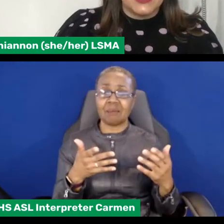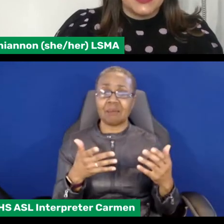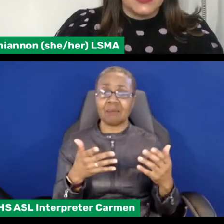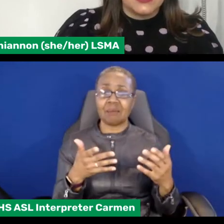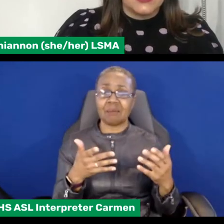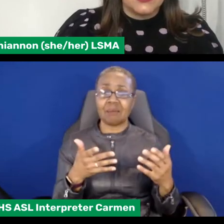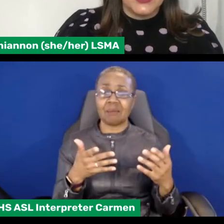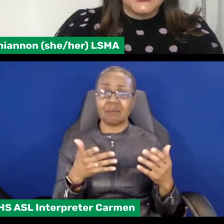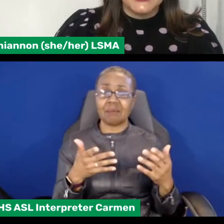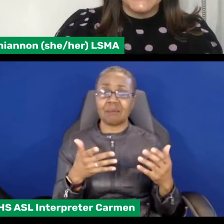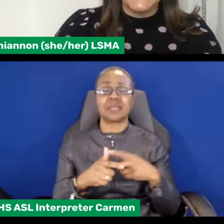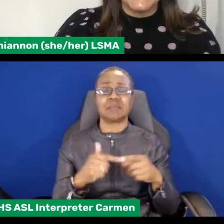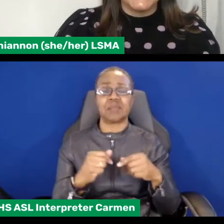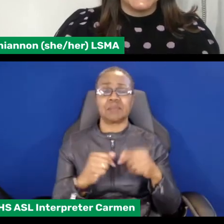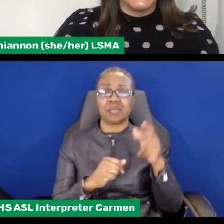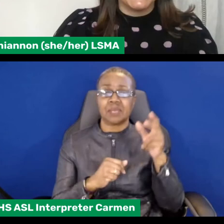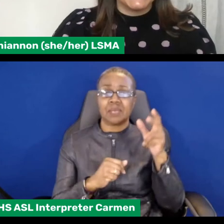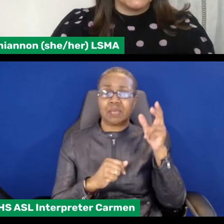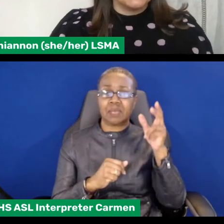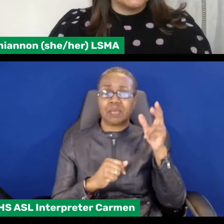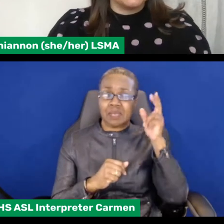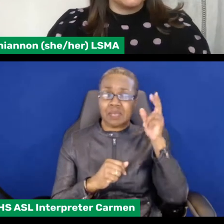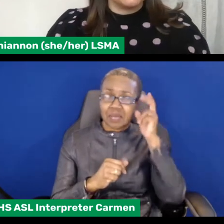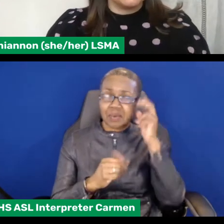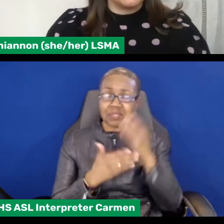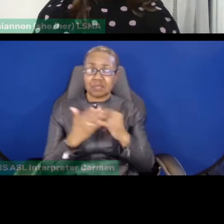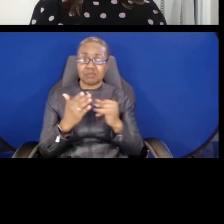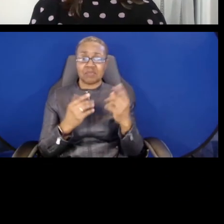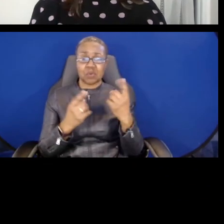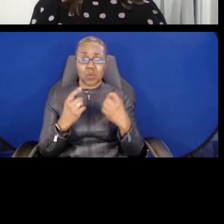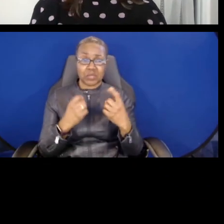the questions.